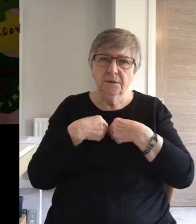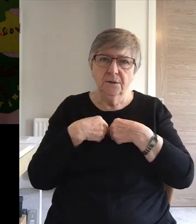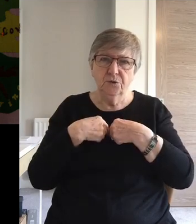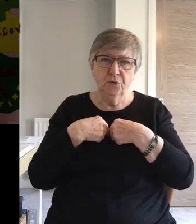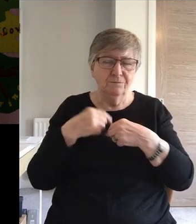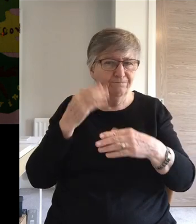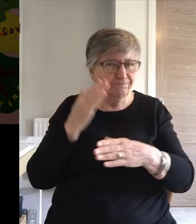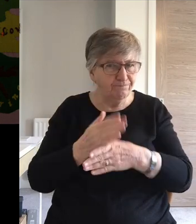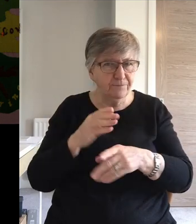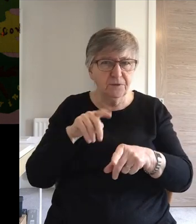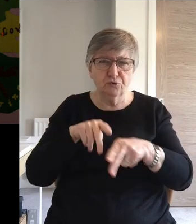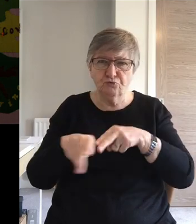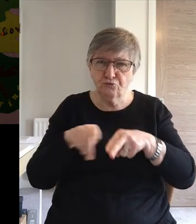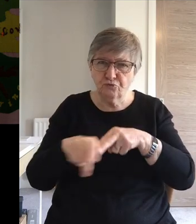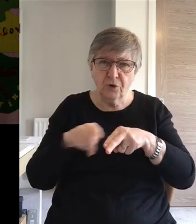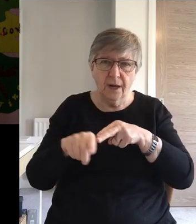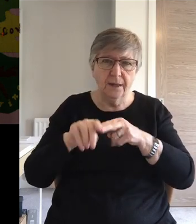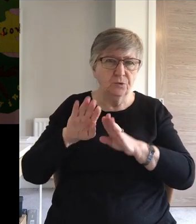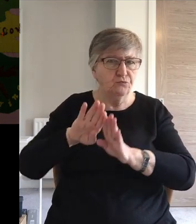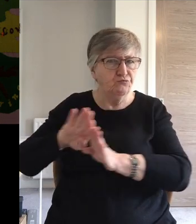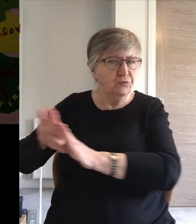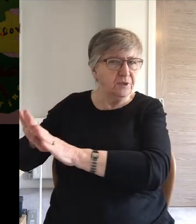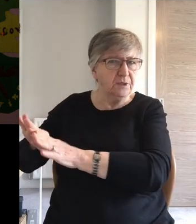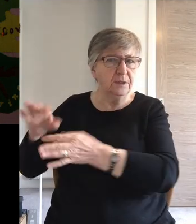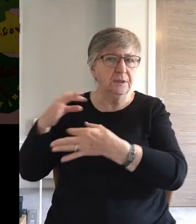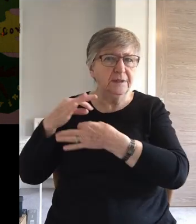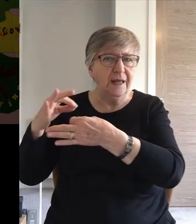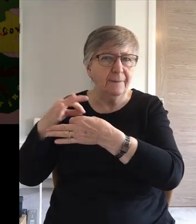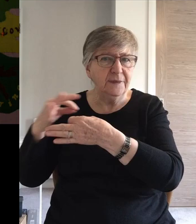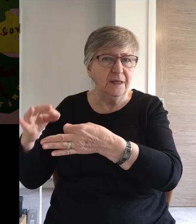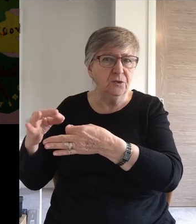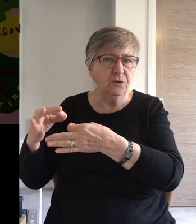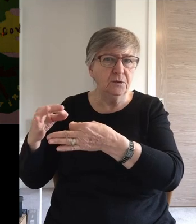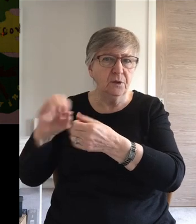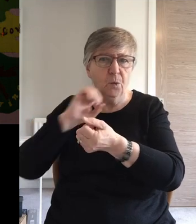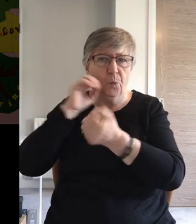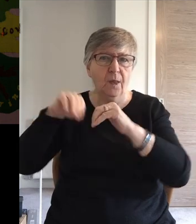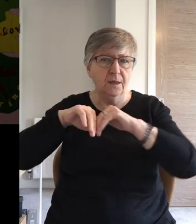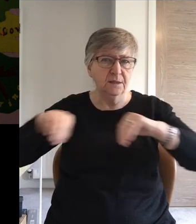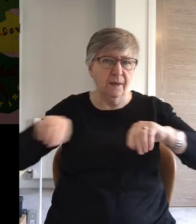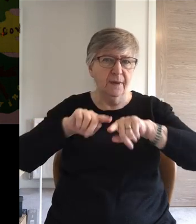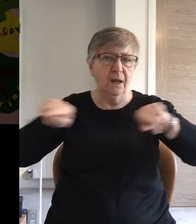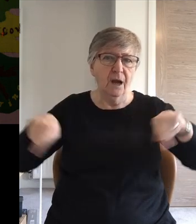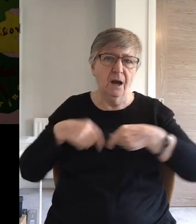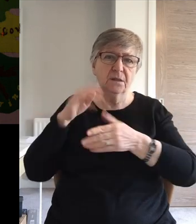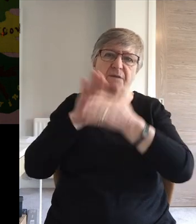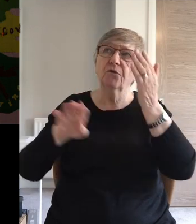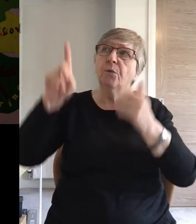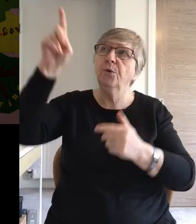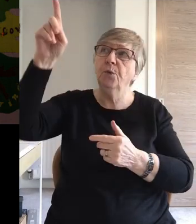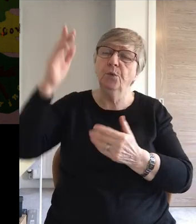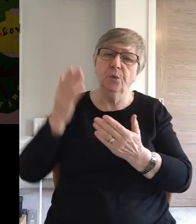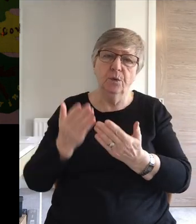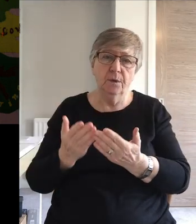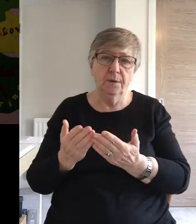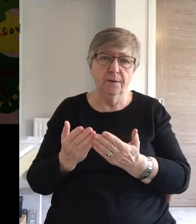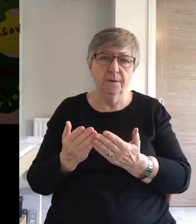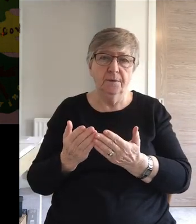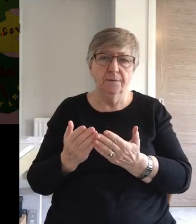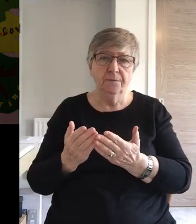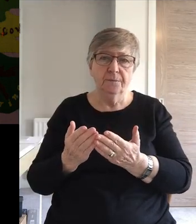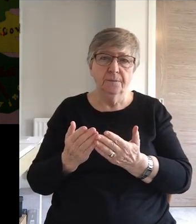Help us to make conscious effort to resist the temptation of things that might take us away from you.